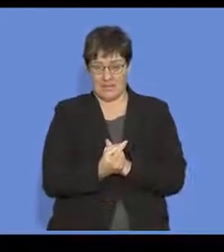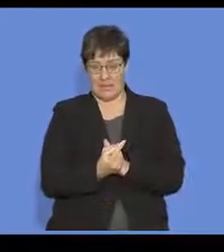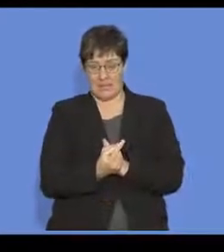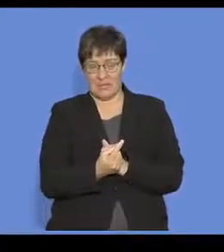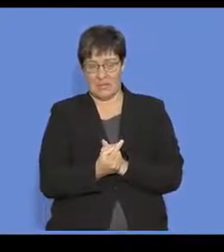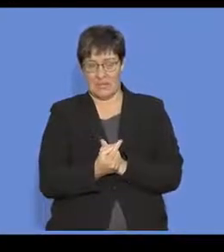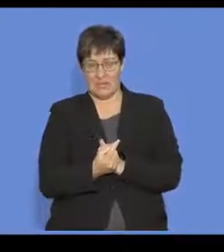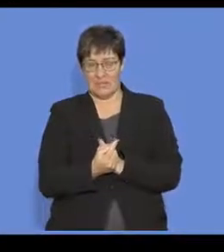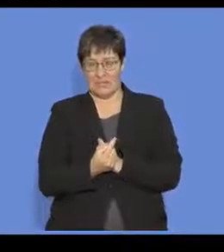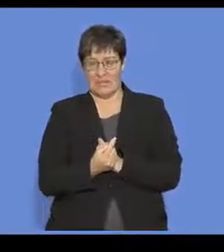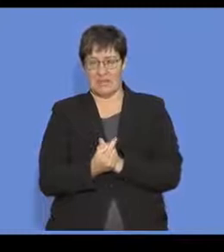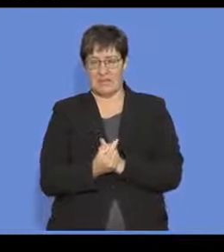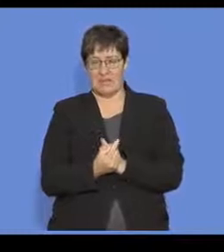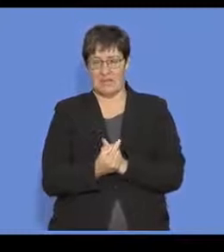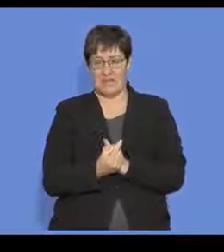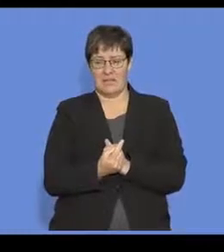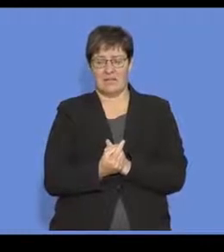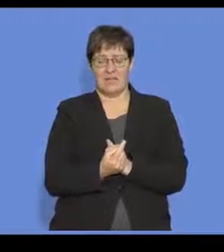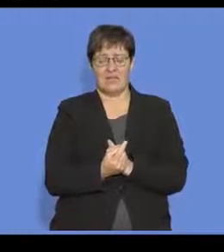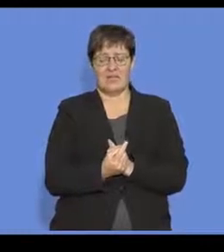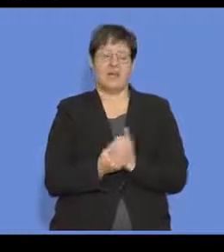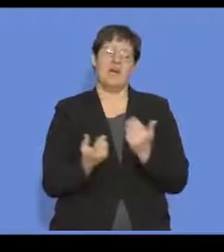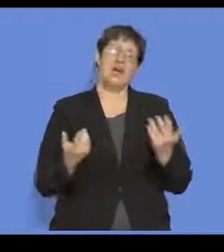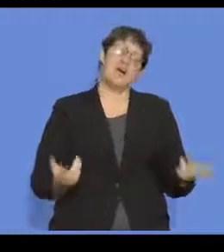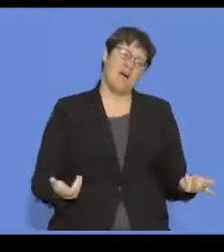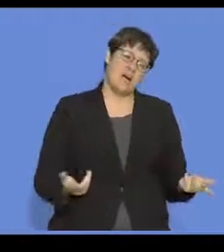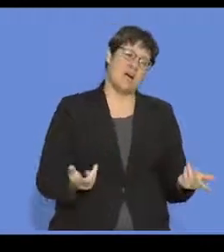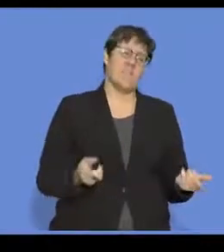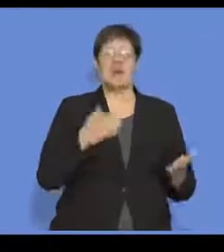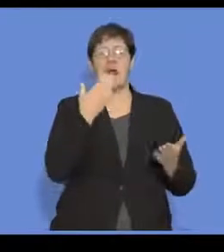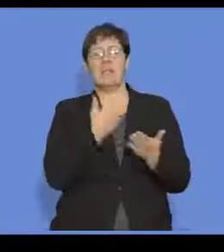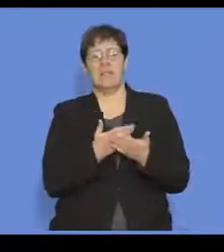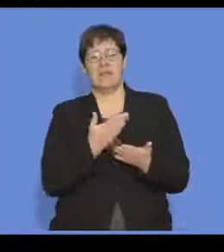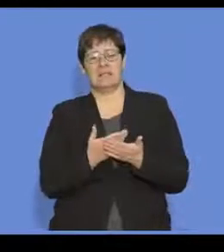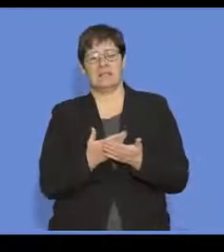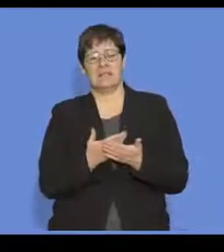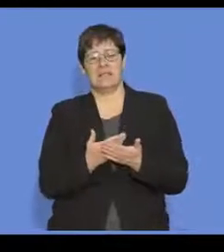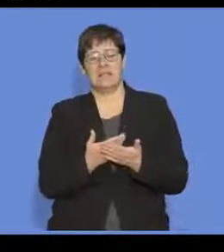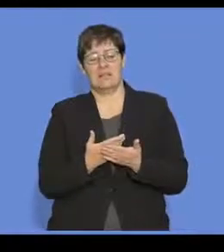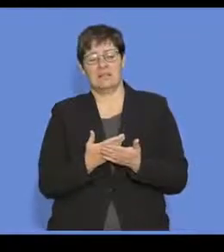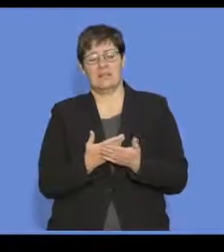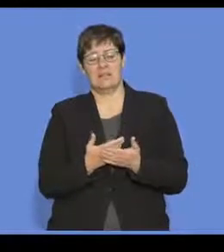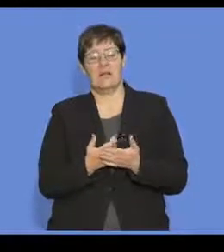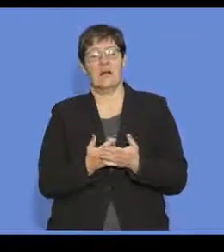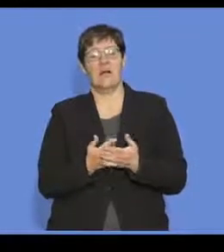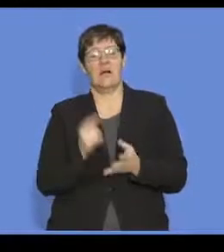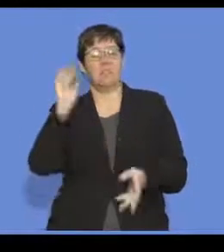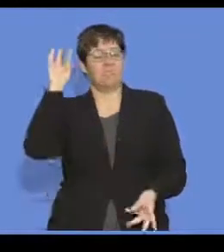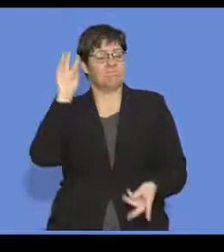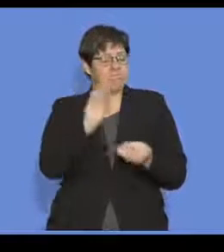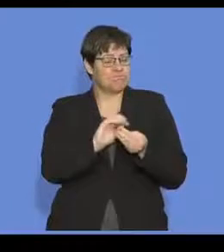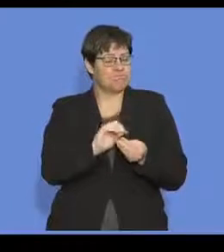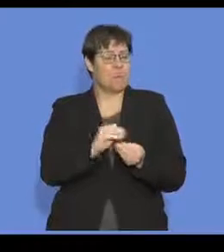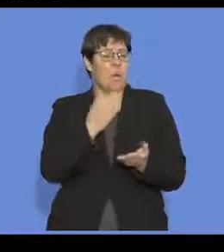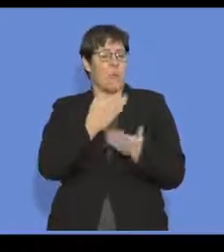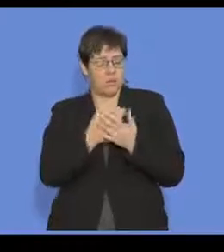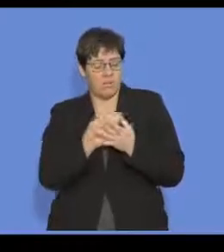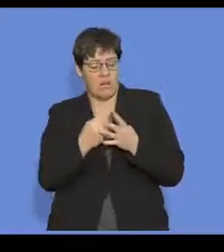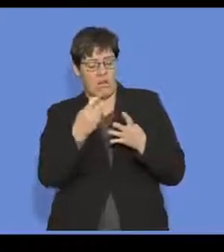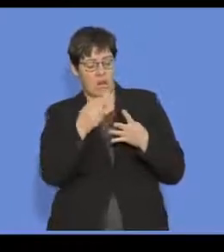know probability, we're talking about chances. Is the ability to determine the total